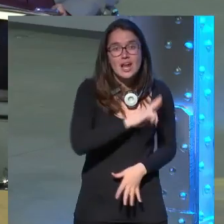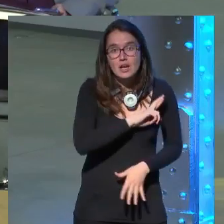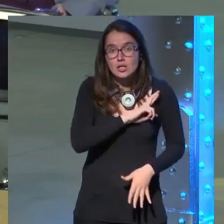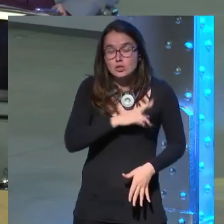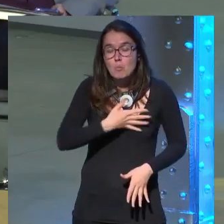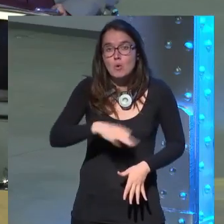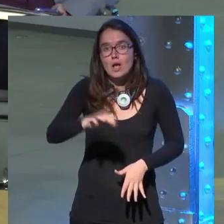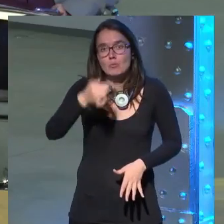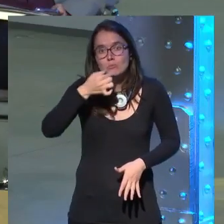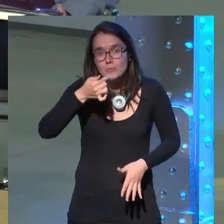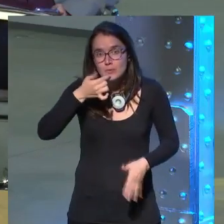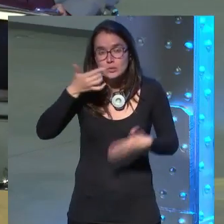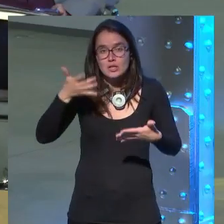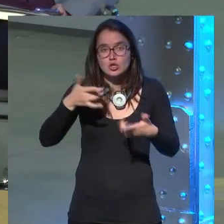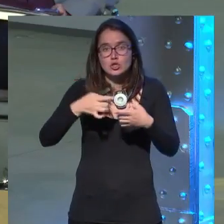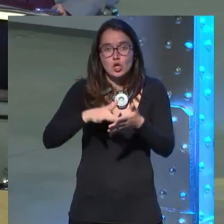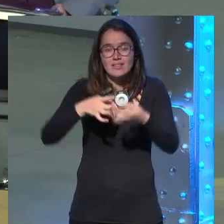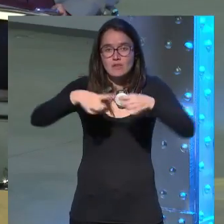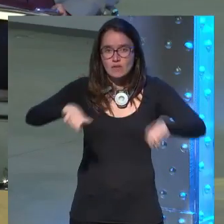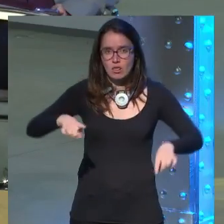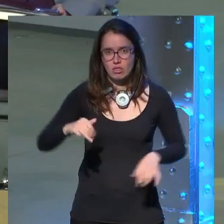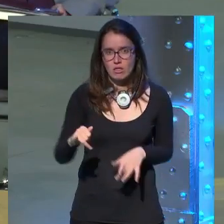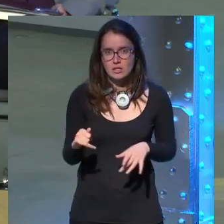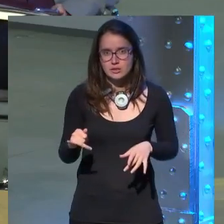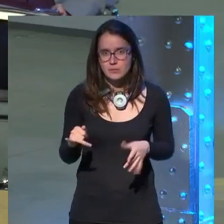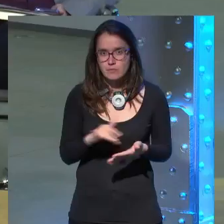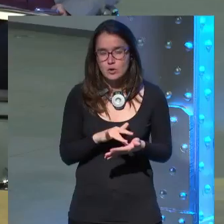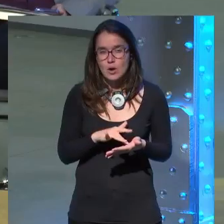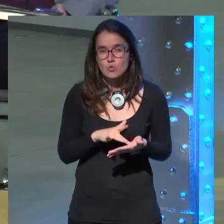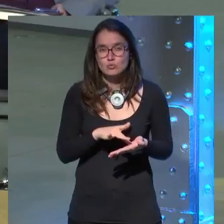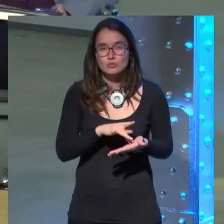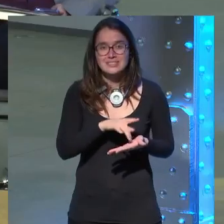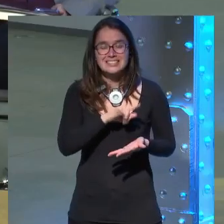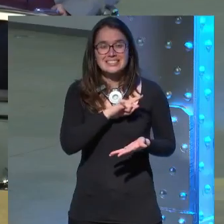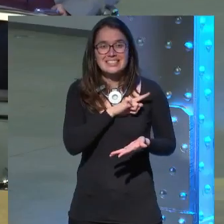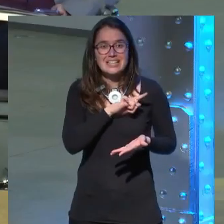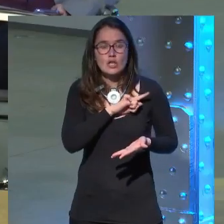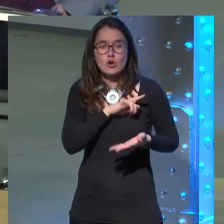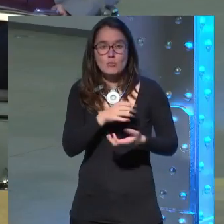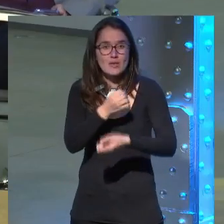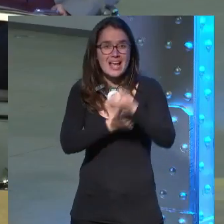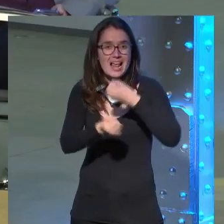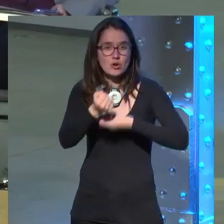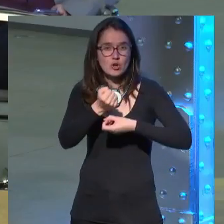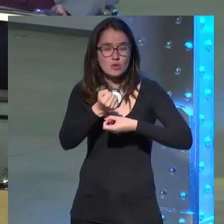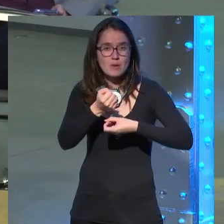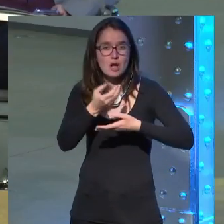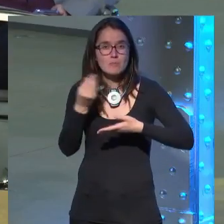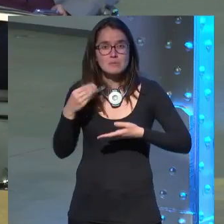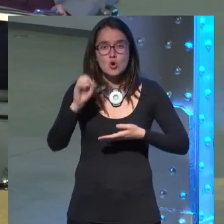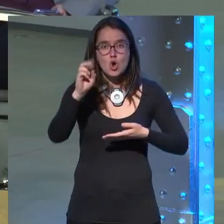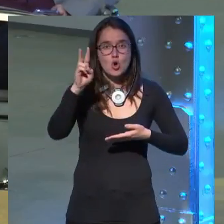a difference here, which is that there's a kind of sense of economy, the kind of Occam's razor, that you want